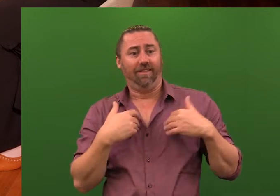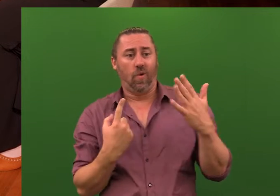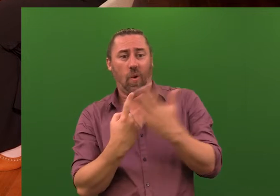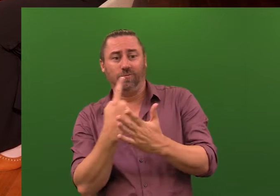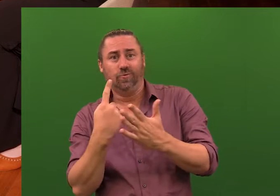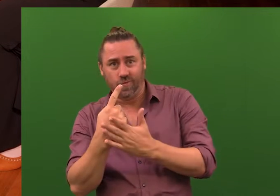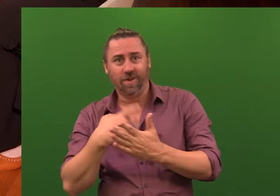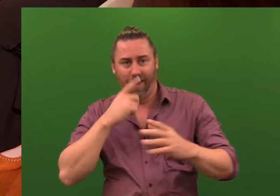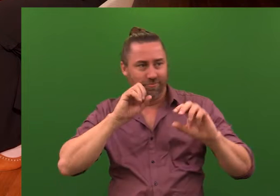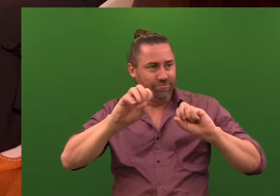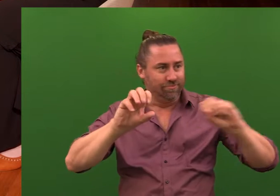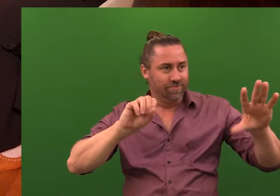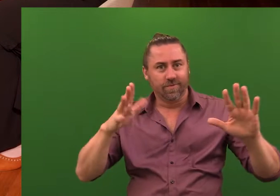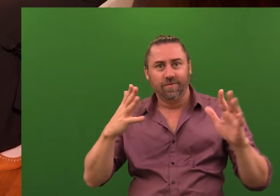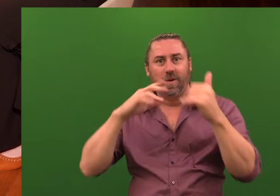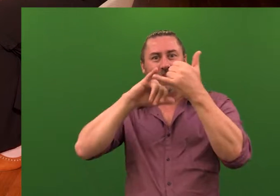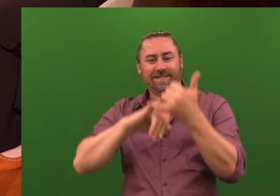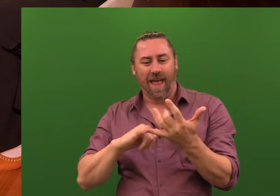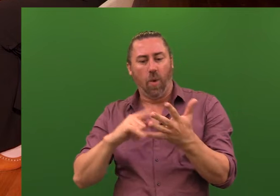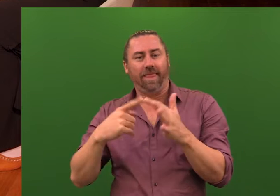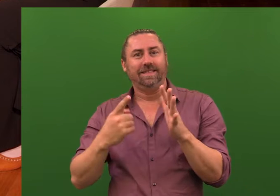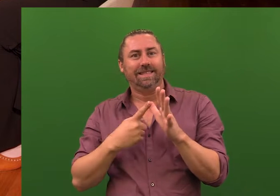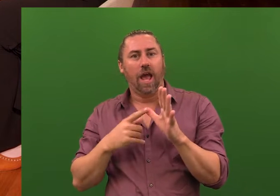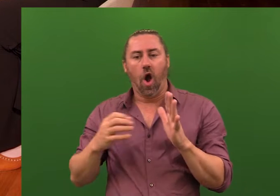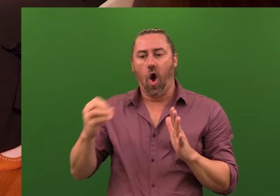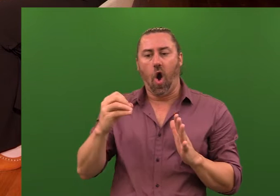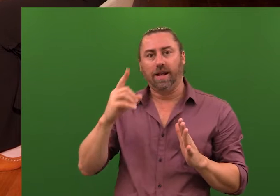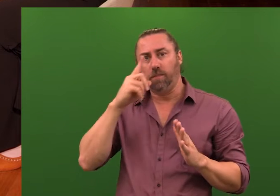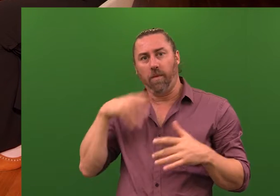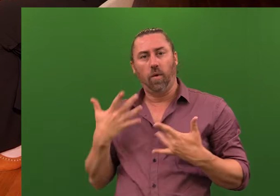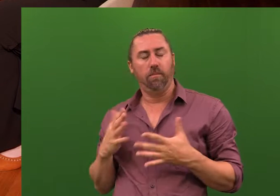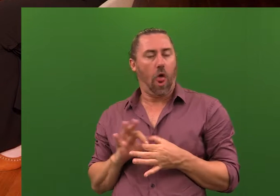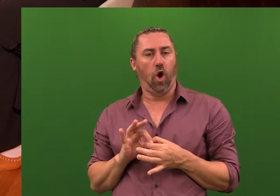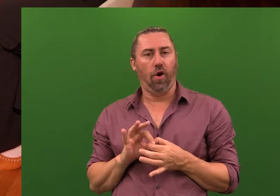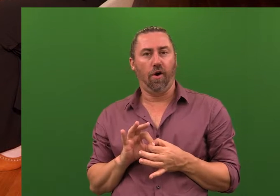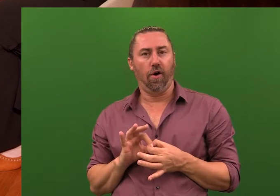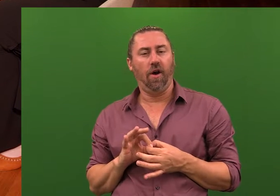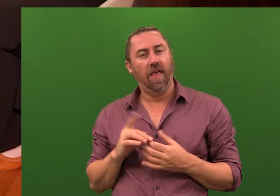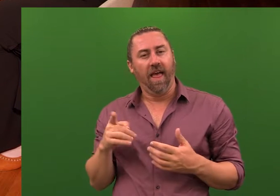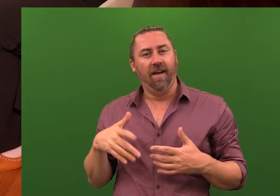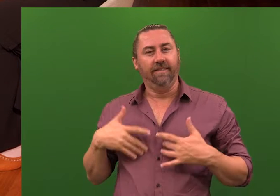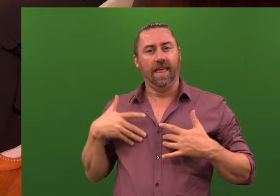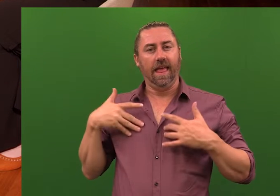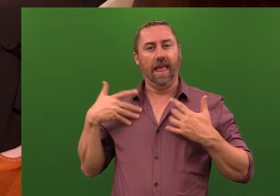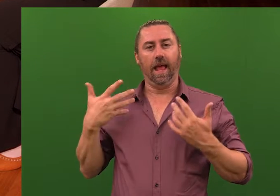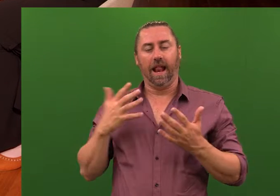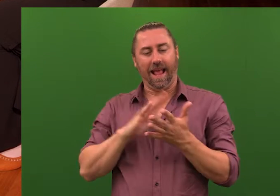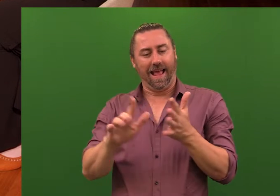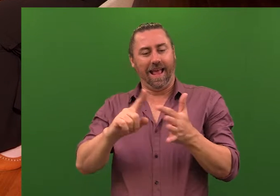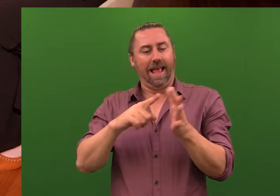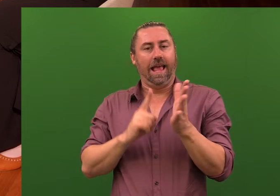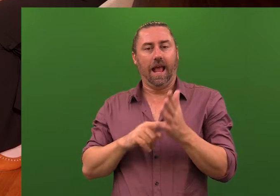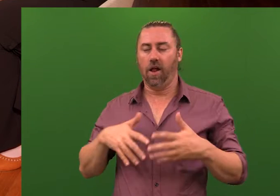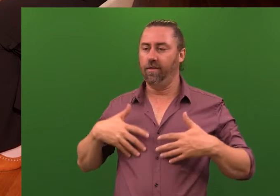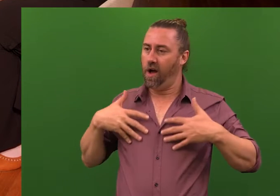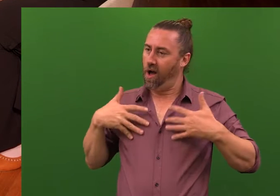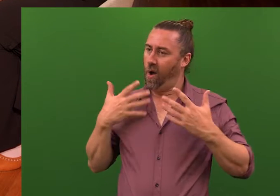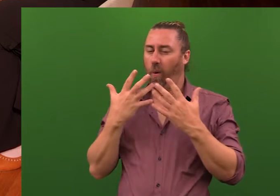to reflect on your narrative and your identity as an Australian South Sea Islander? Yeah,